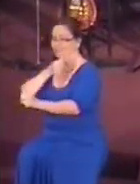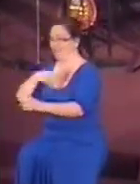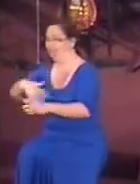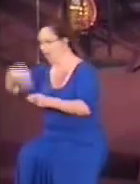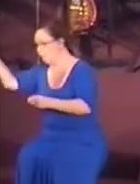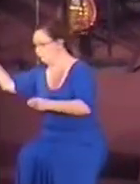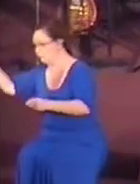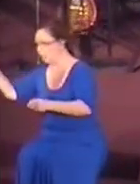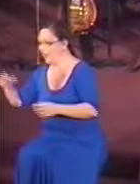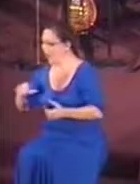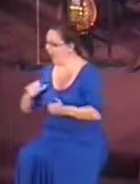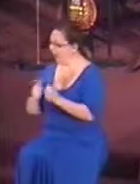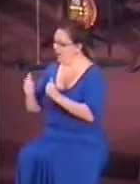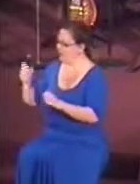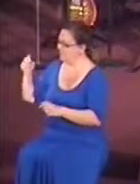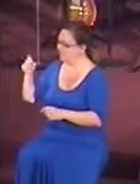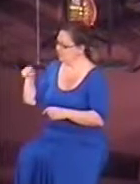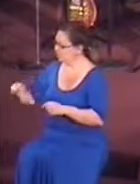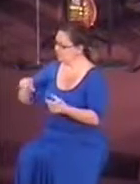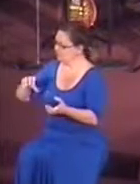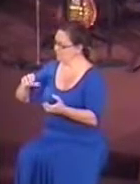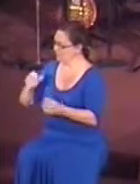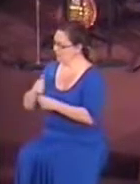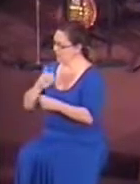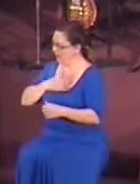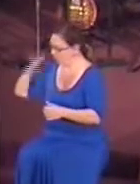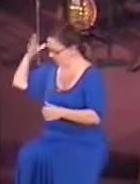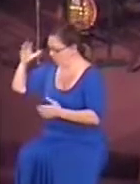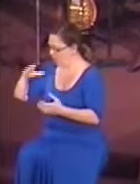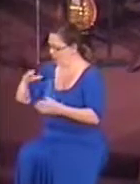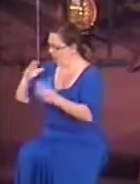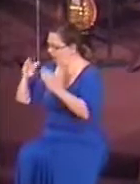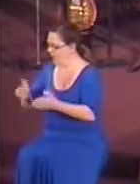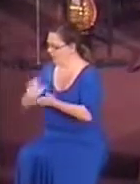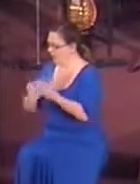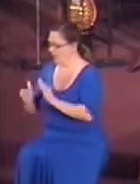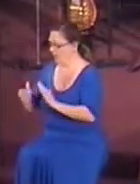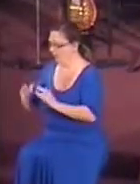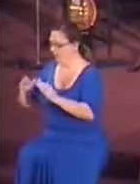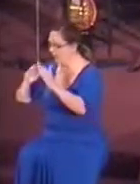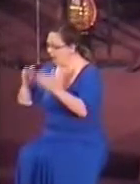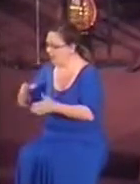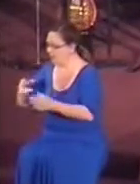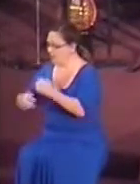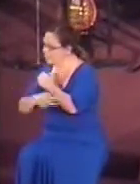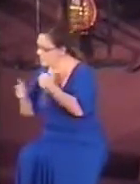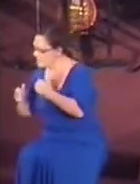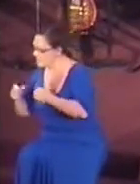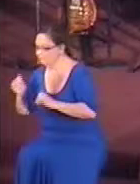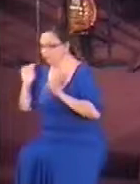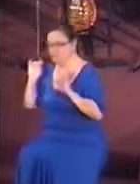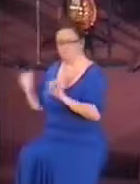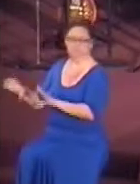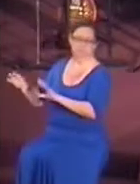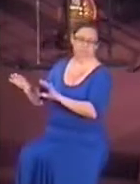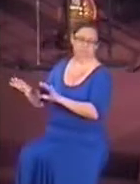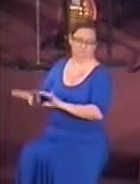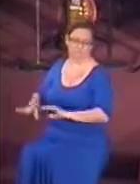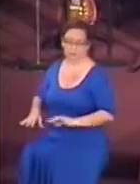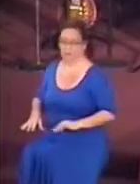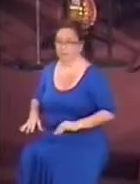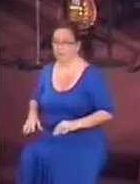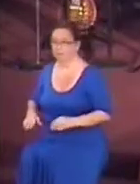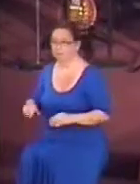you turn my father's house into a den of thieves?" He is totally disgusted with his fellow brothers and sisters